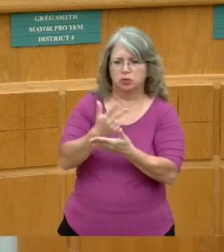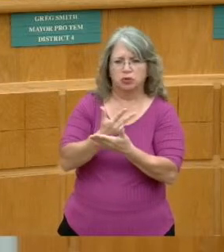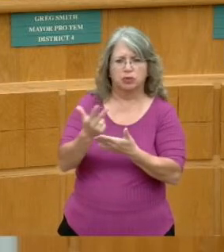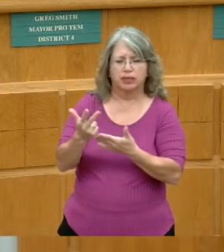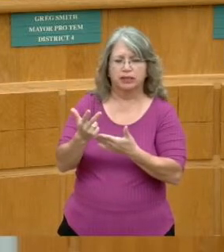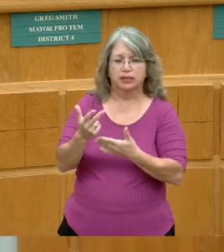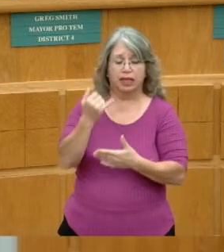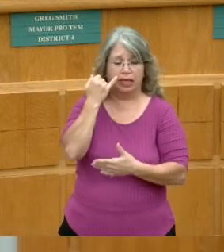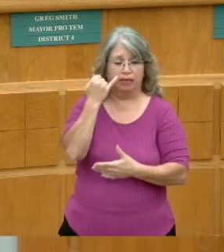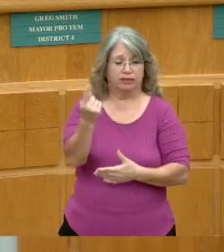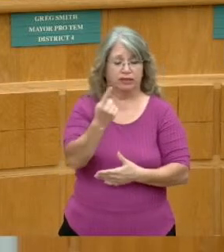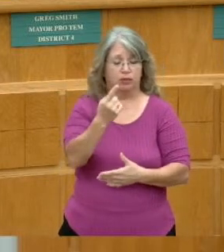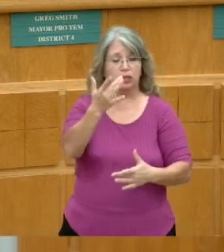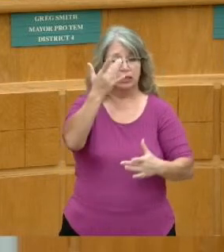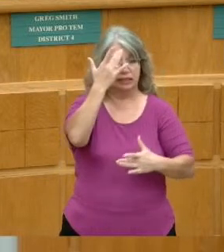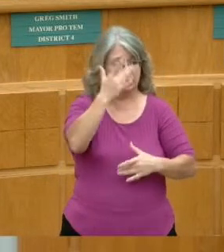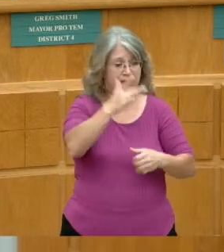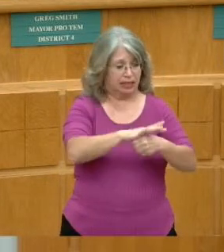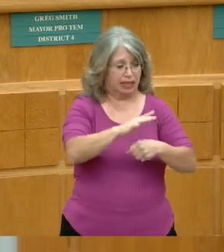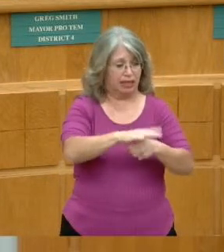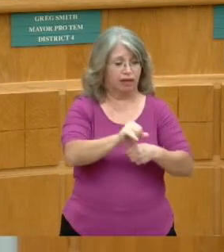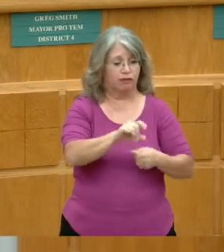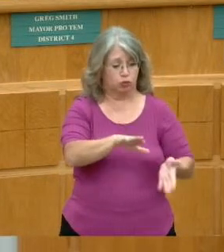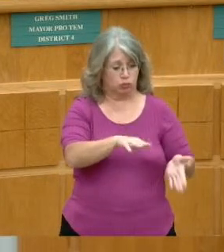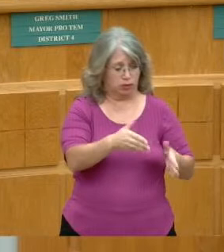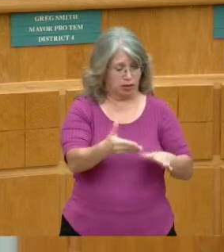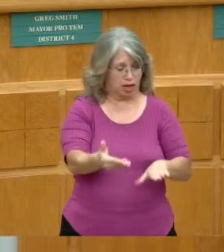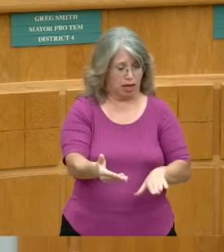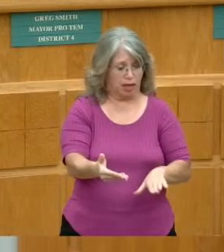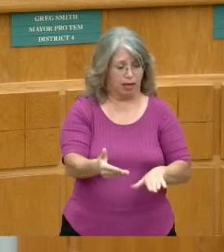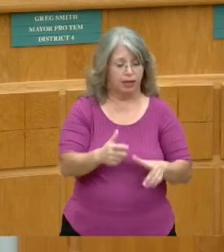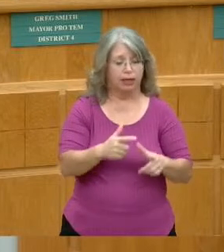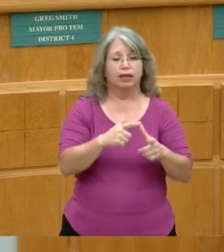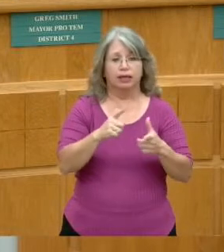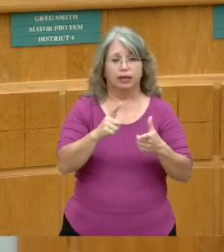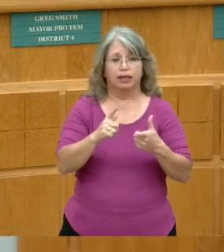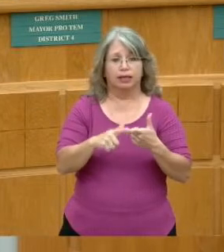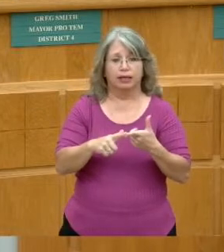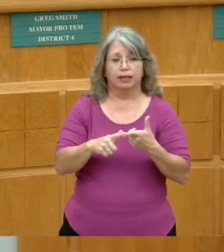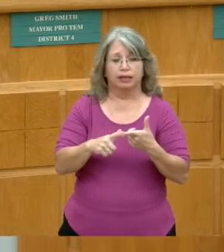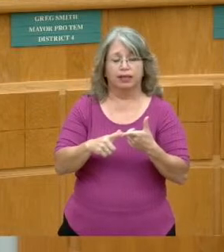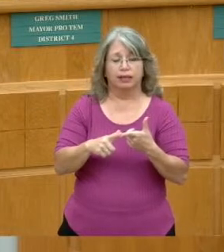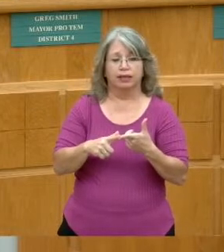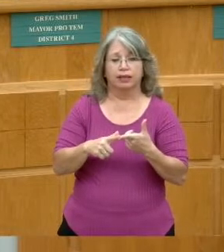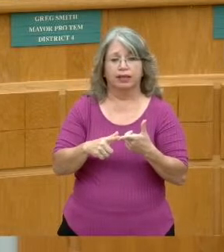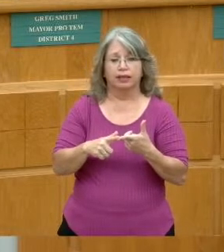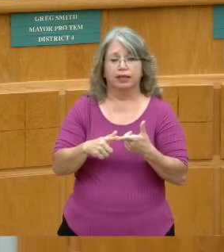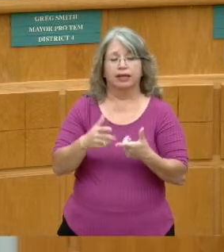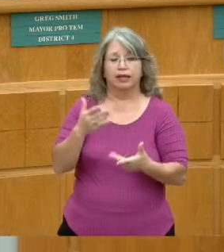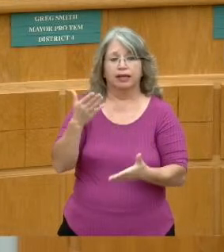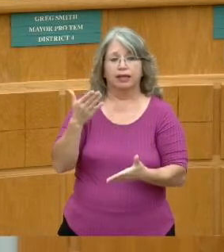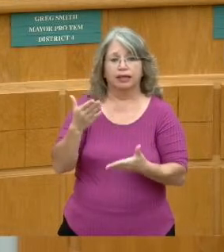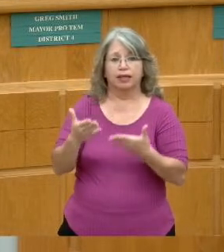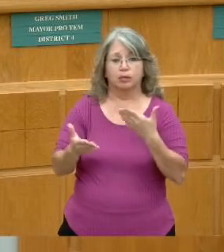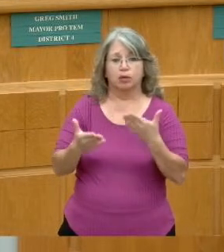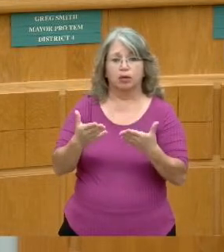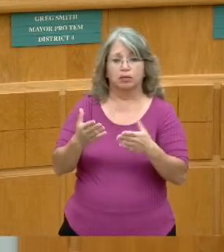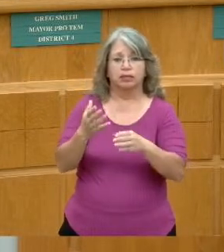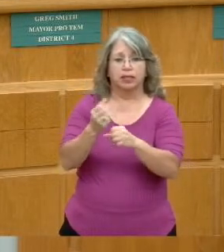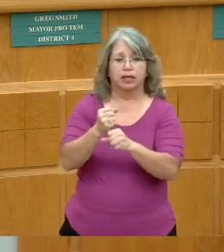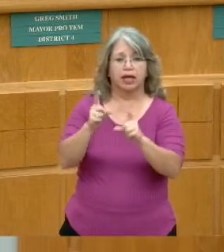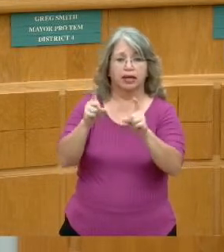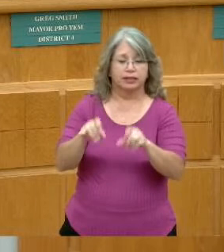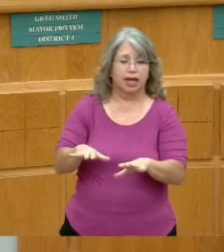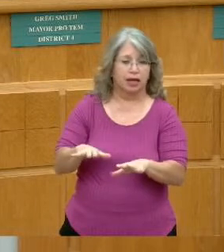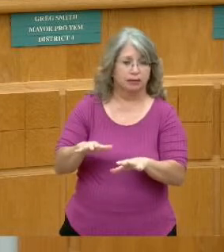from COVID-19 was highly likely or equally likely over that time period to have been identified as positive, whether it was 3